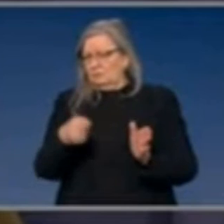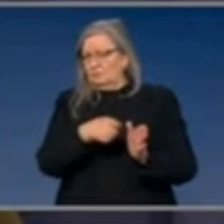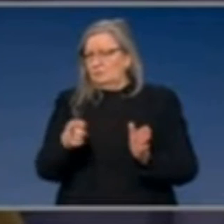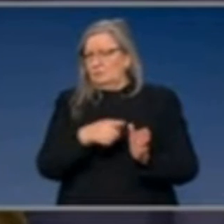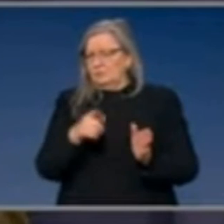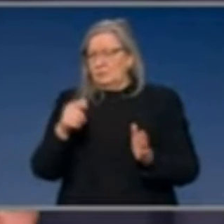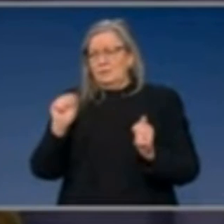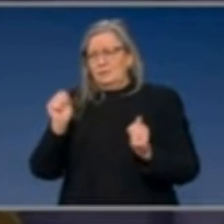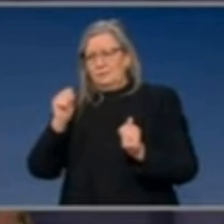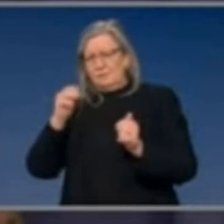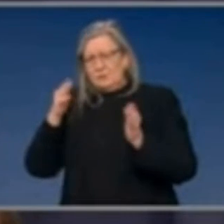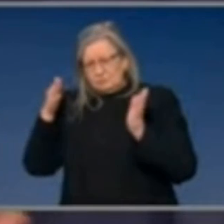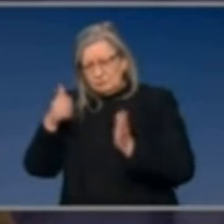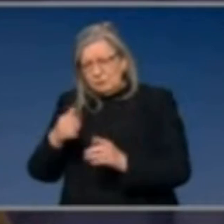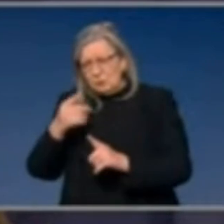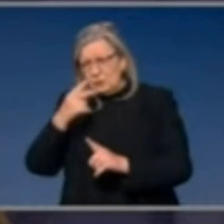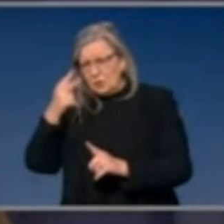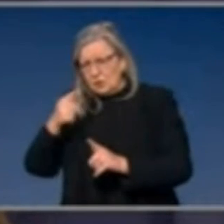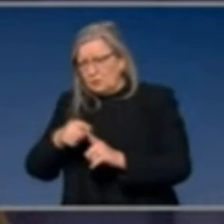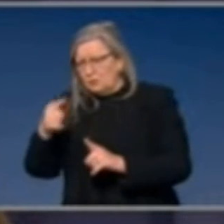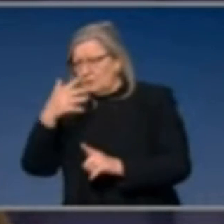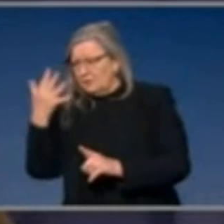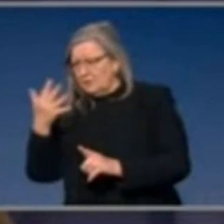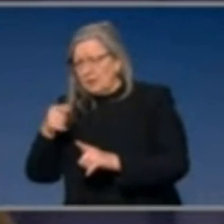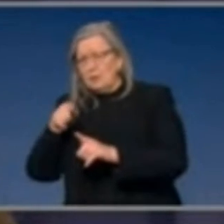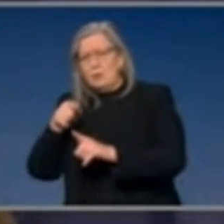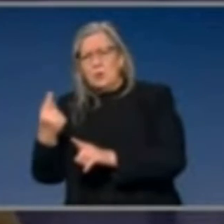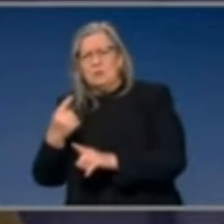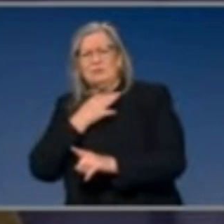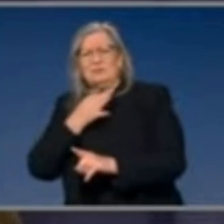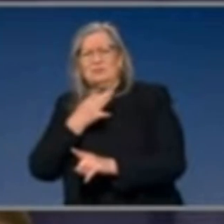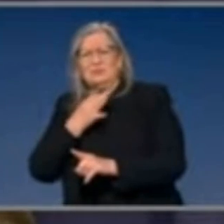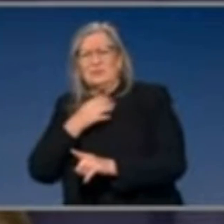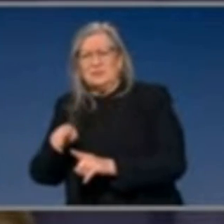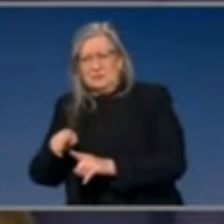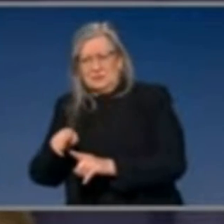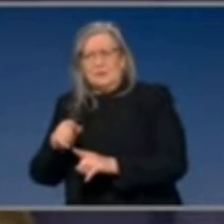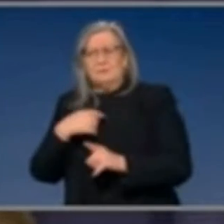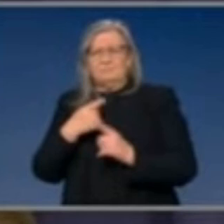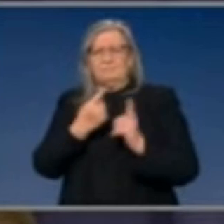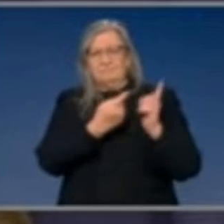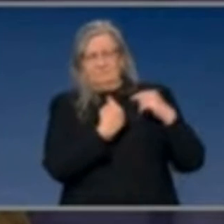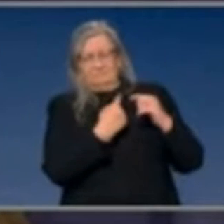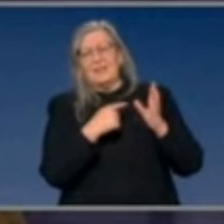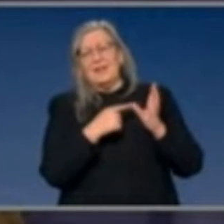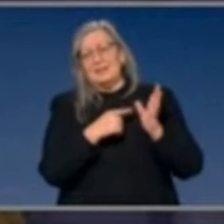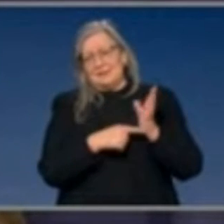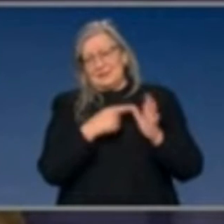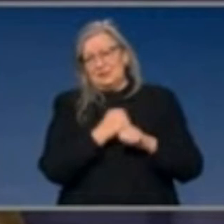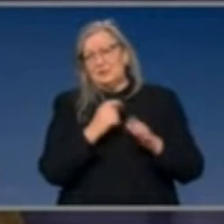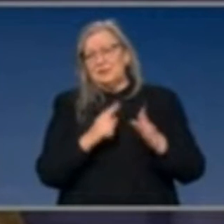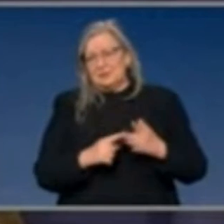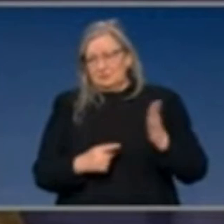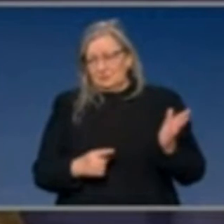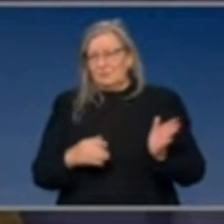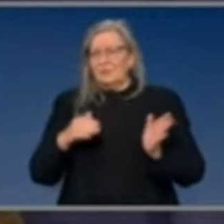vulnerable and the 12 to 15-year-olds in relation to the Atagi advice that was provided on that earlier. And in this sequencing now, we have been balancing